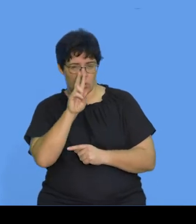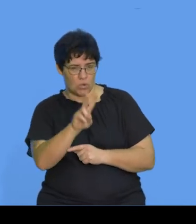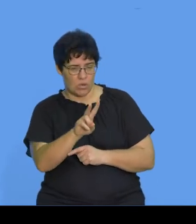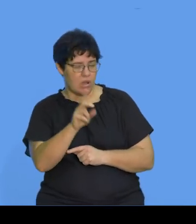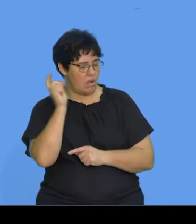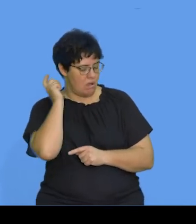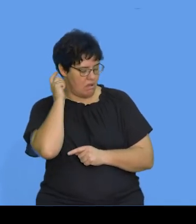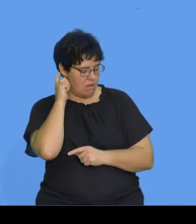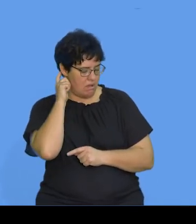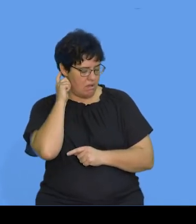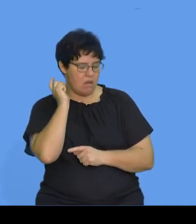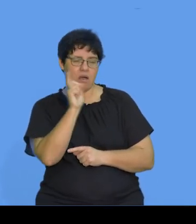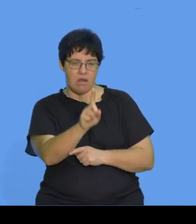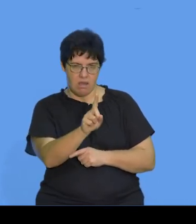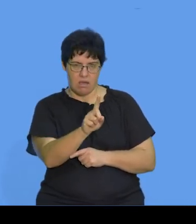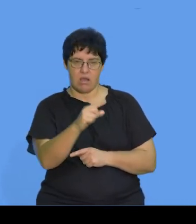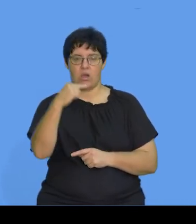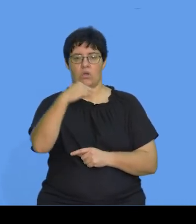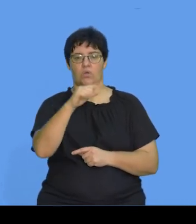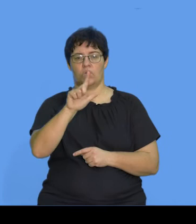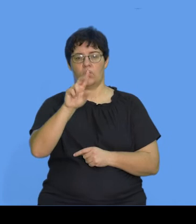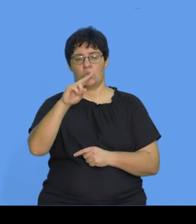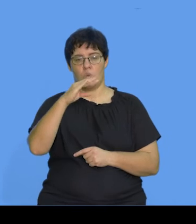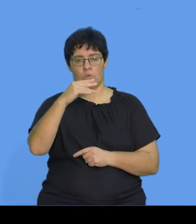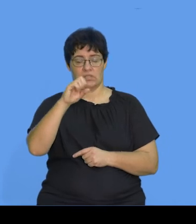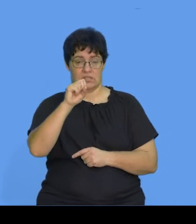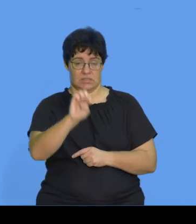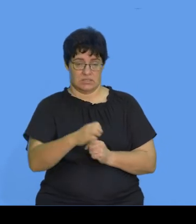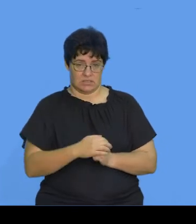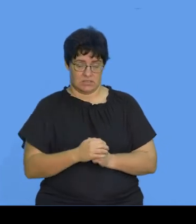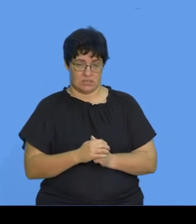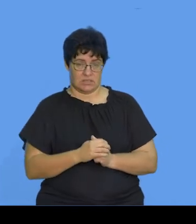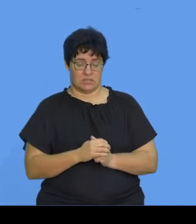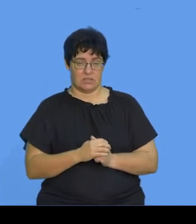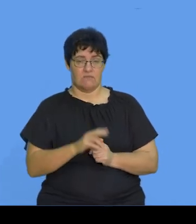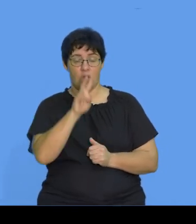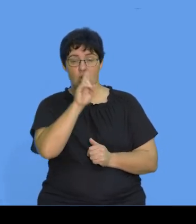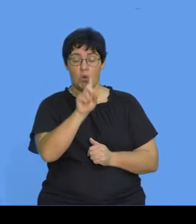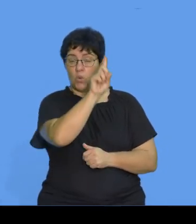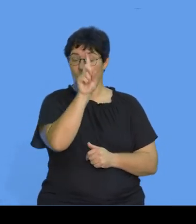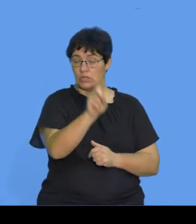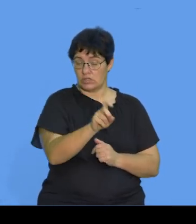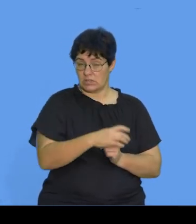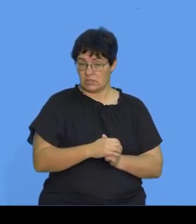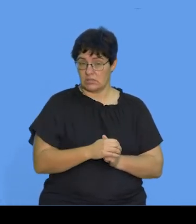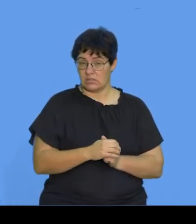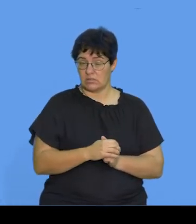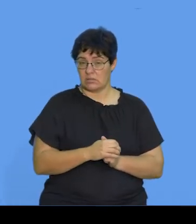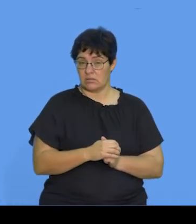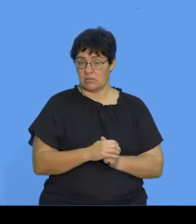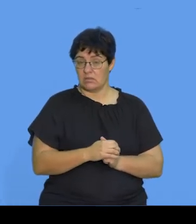say in my mind already, all right, it's glucose. So already when you look at the question, start to